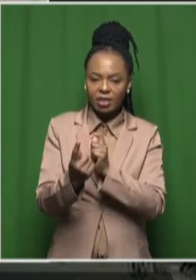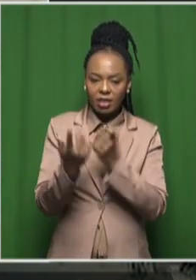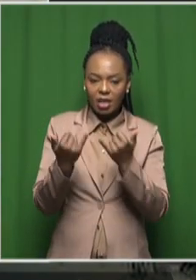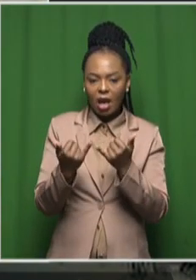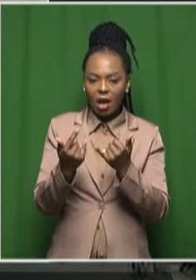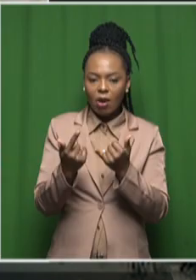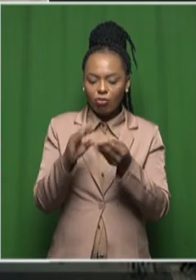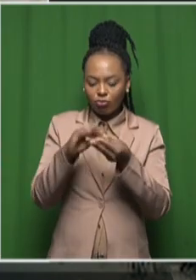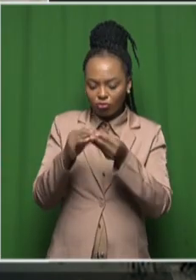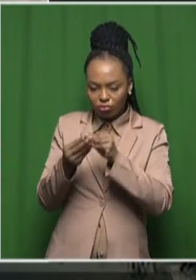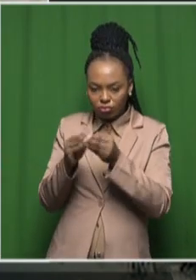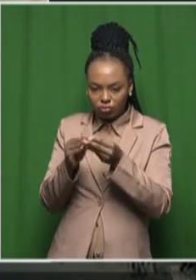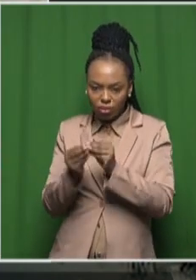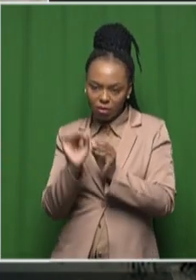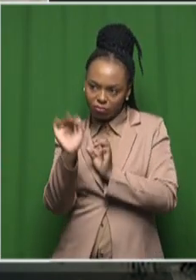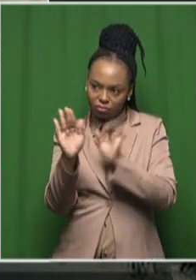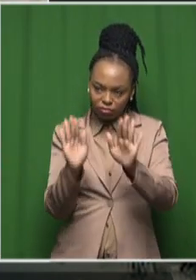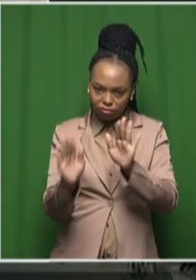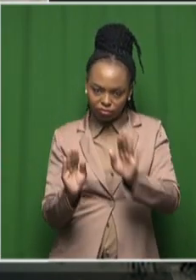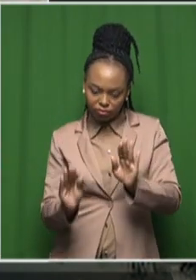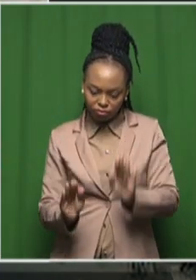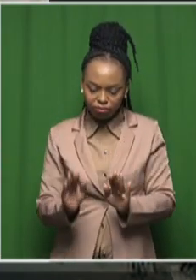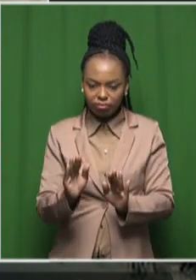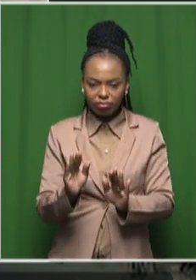what trends do you foresee as a result?